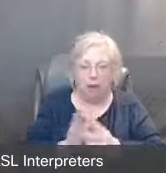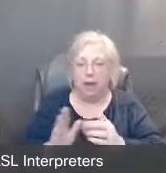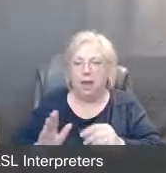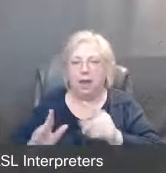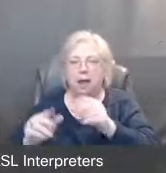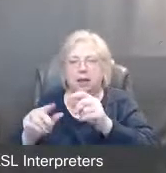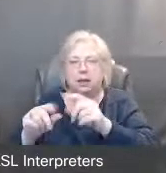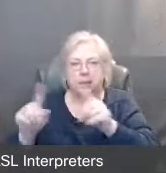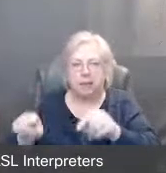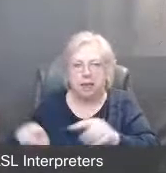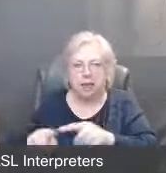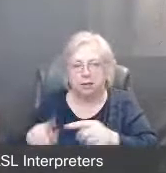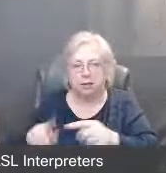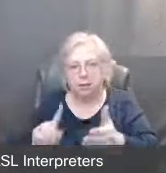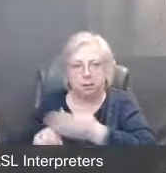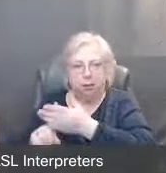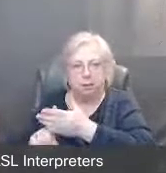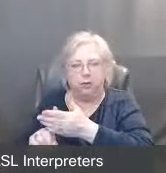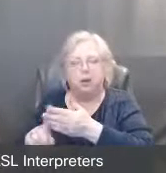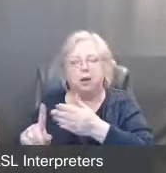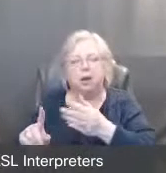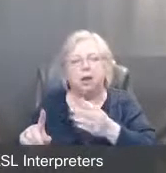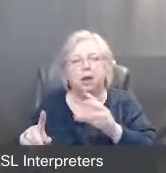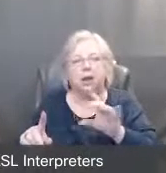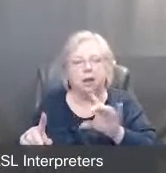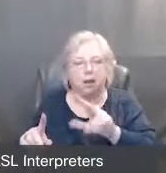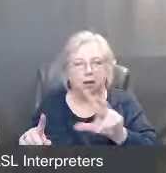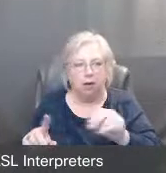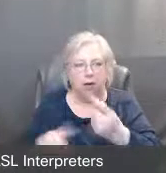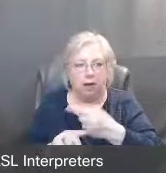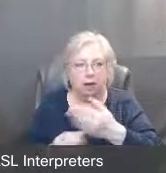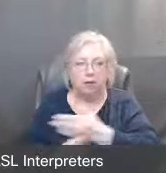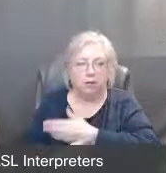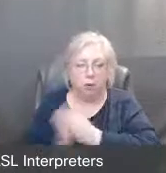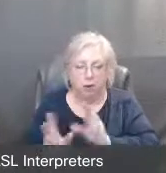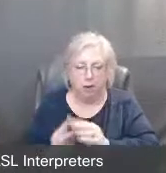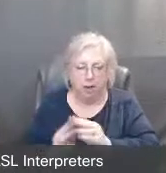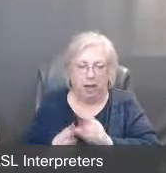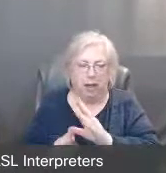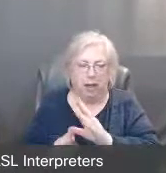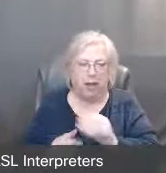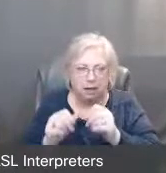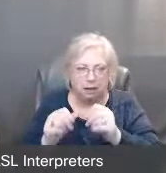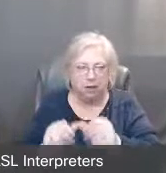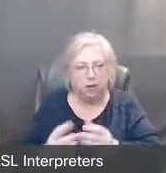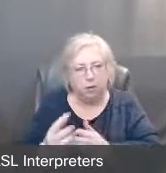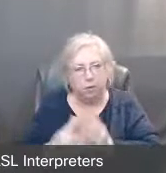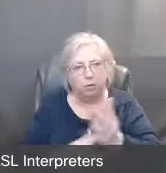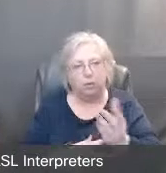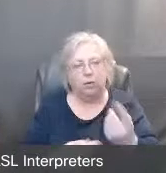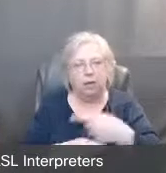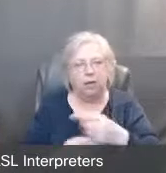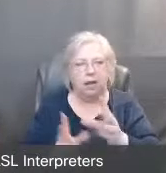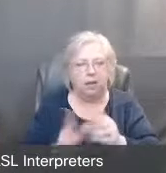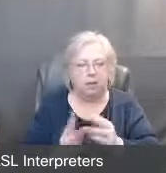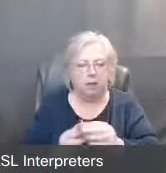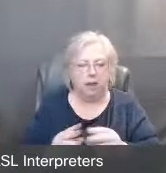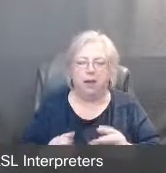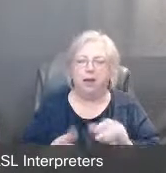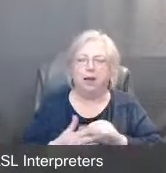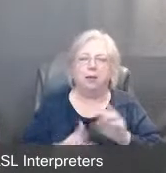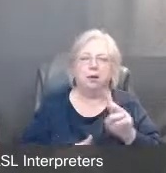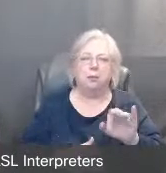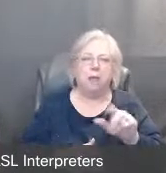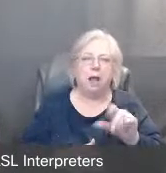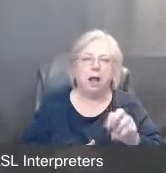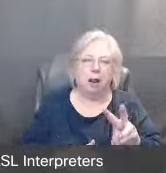prior to the meeting date. The signs are to remain posted on the property through the date of the Planning Commission hearing. So that is your bylaw requirement. In